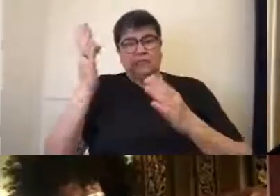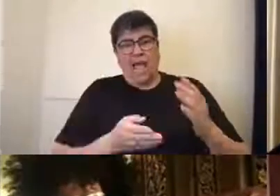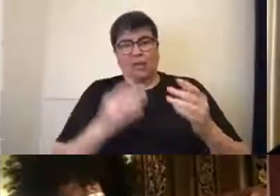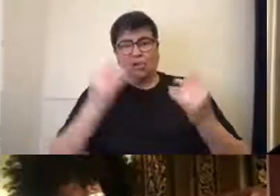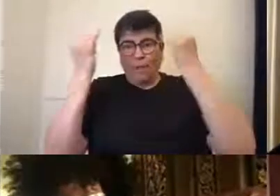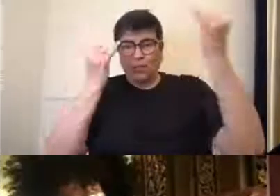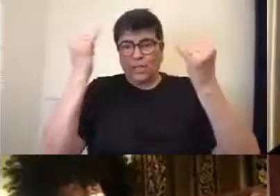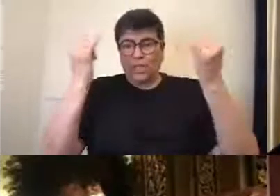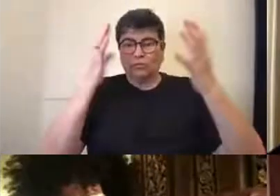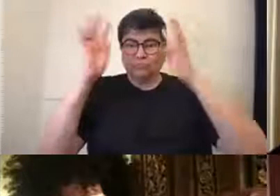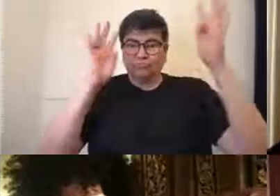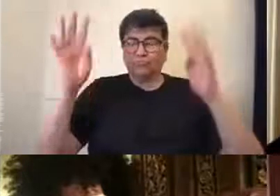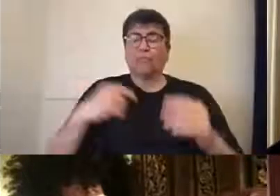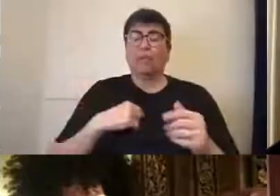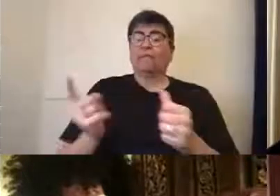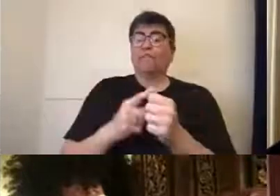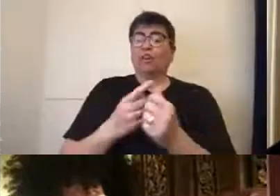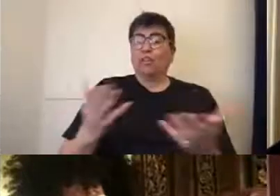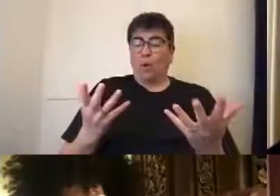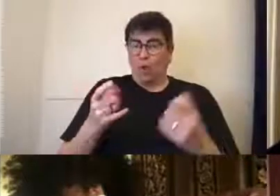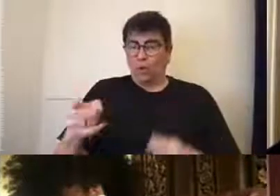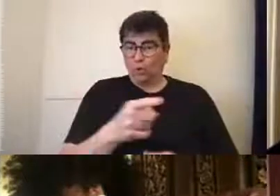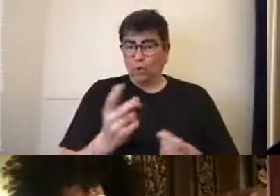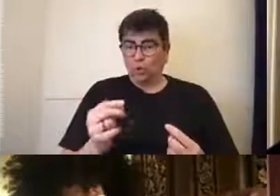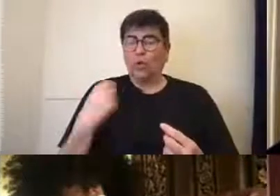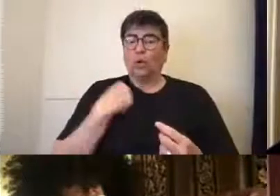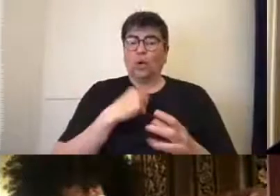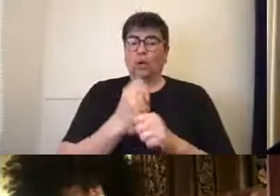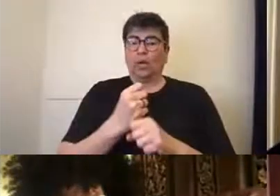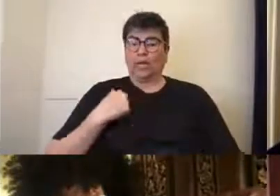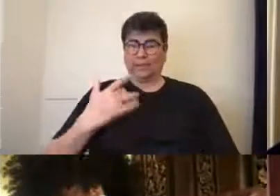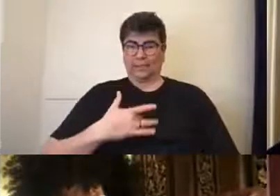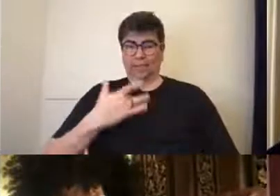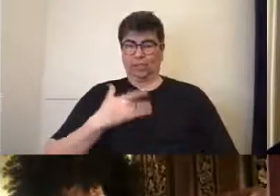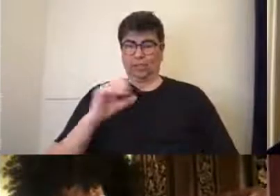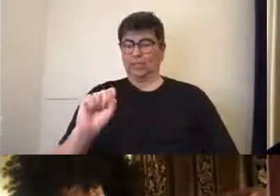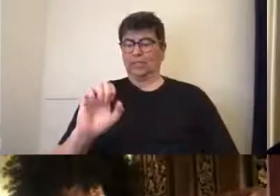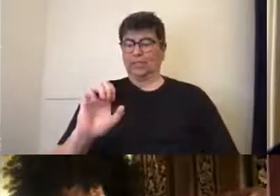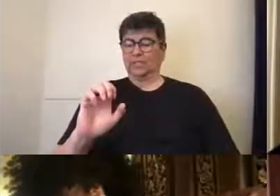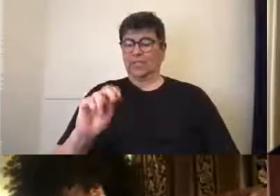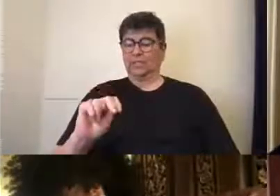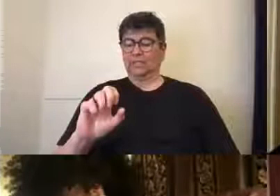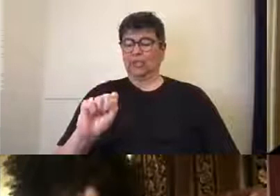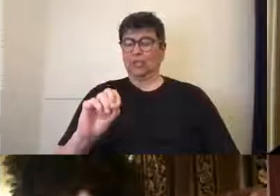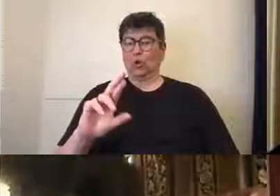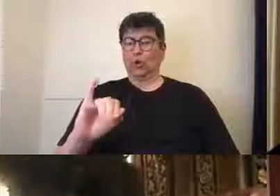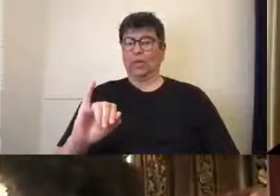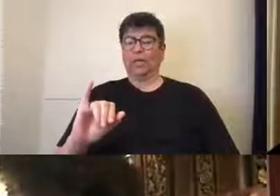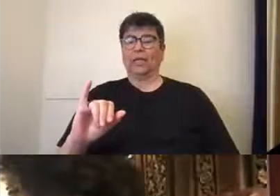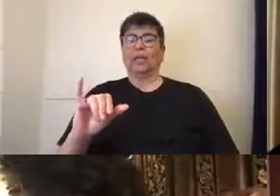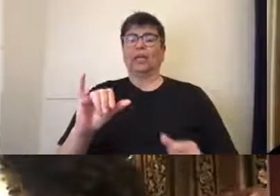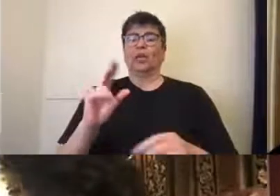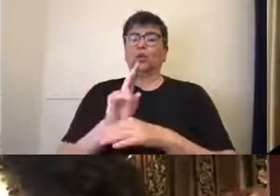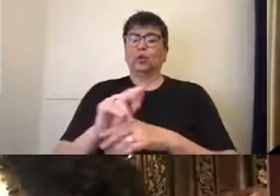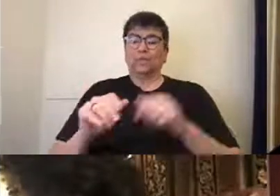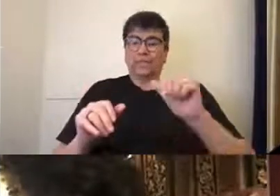All right, so the first thing I want you to do is we're gonna get sensory. I want you to use 10